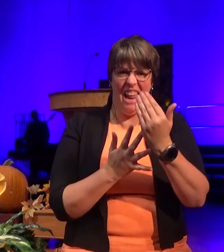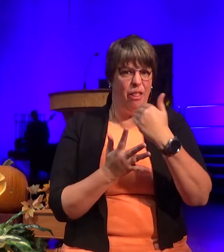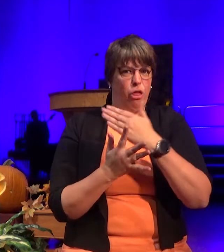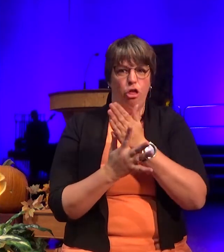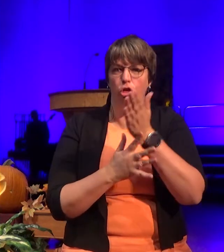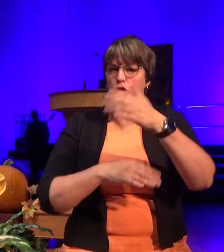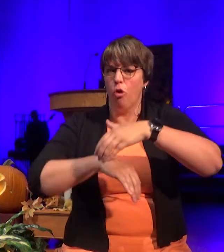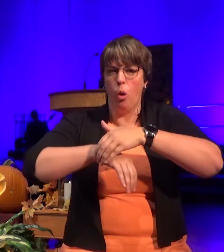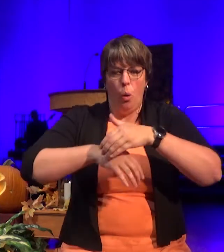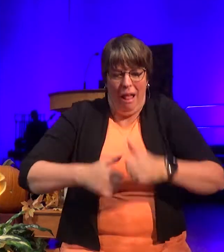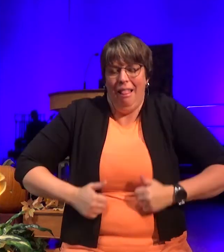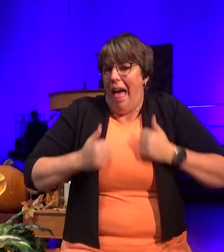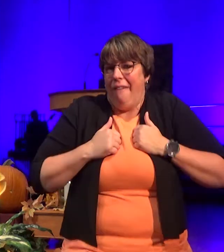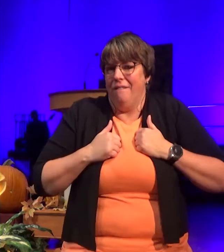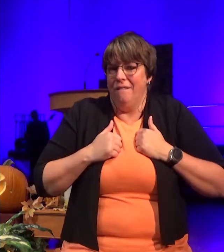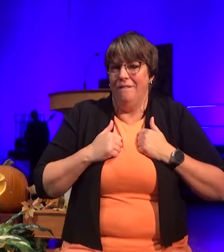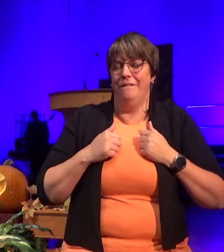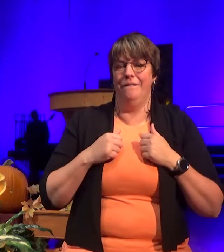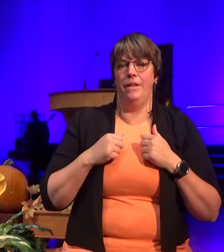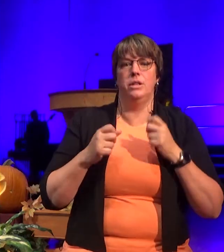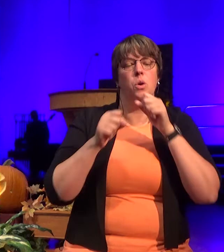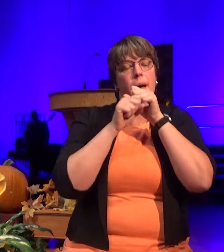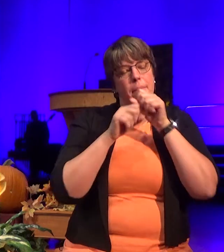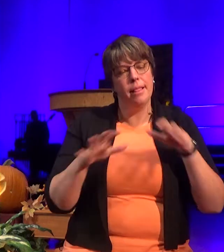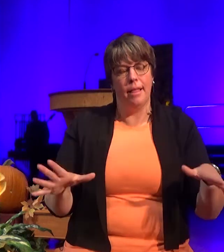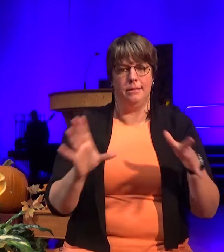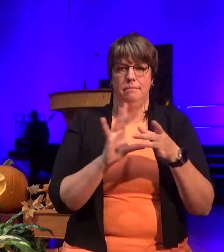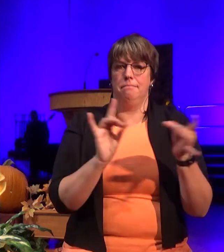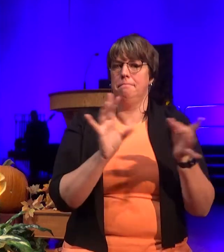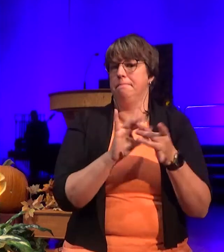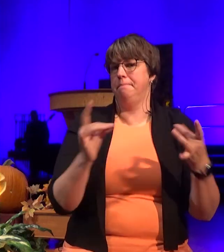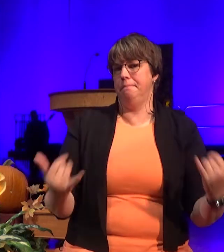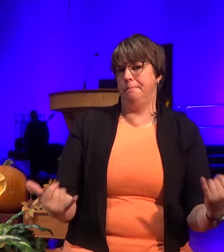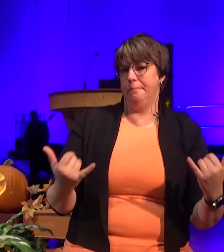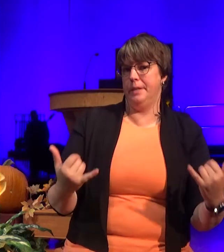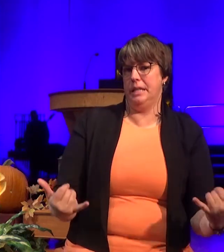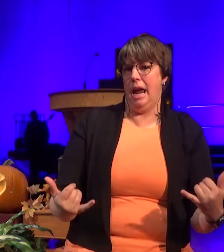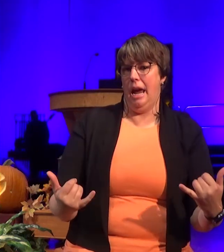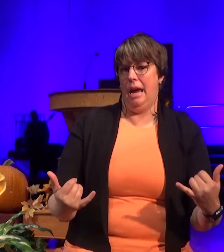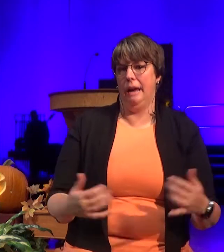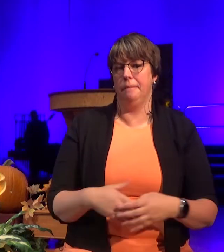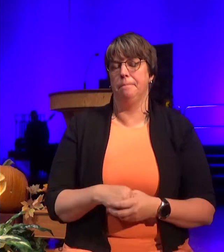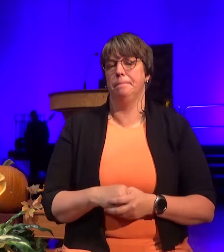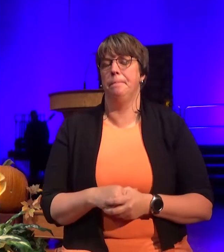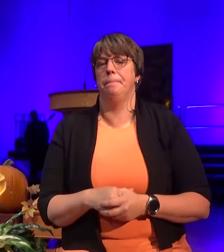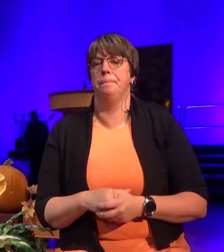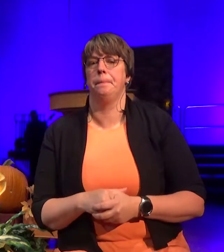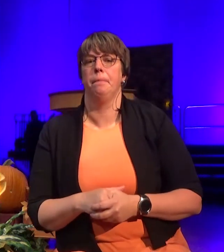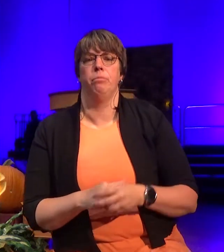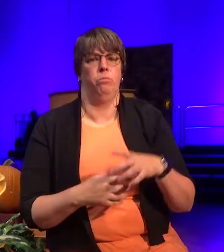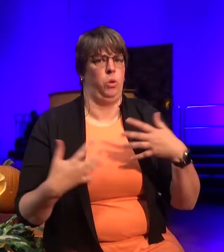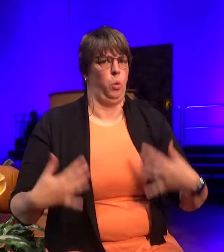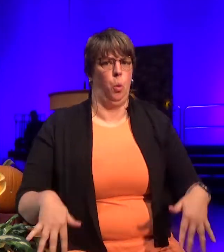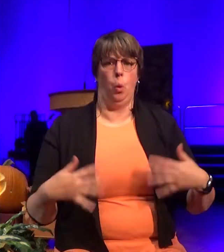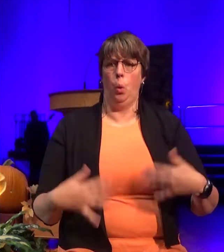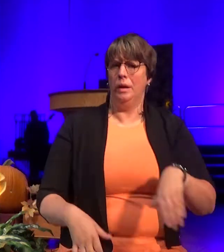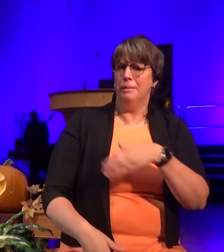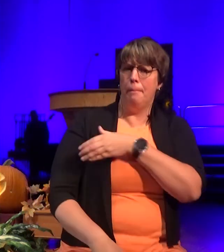I bless the beautiful message today of Dr. Michelle Medrano. So powerful, so